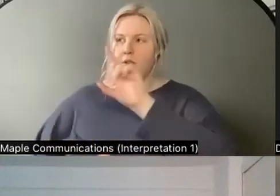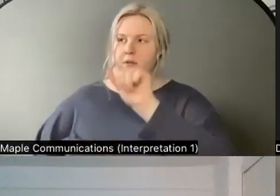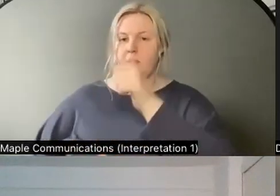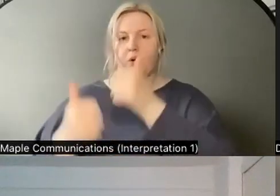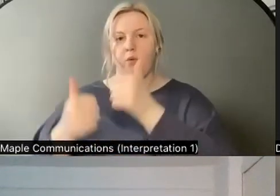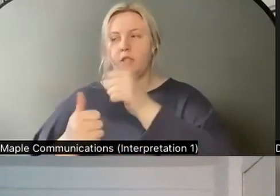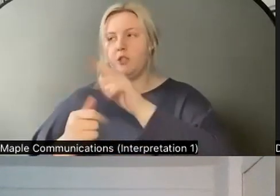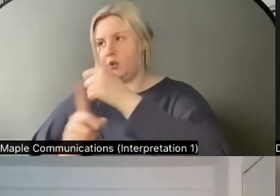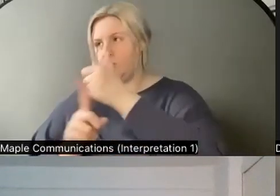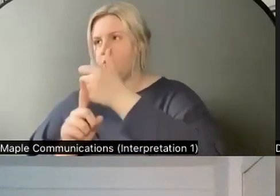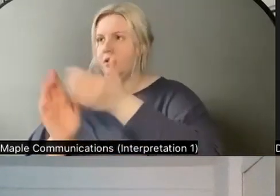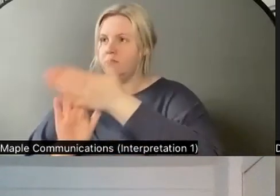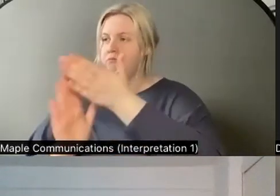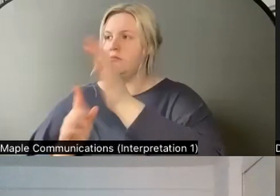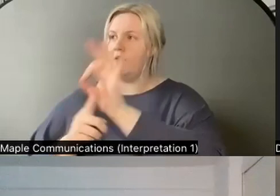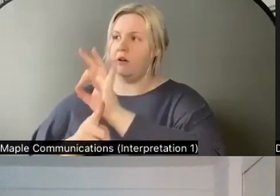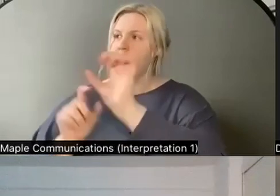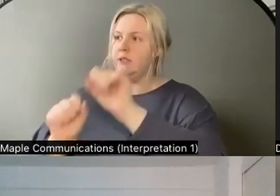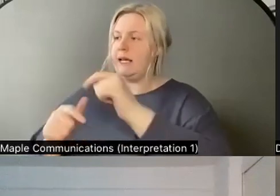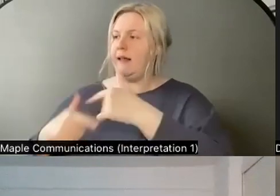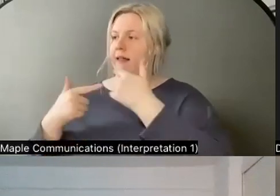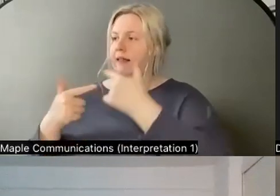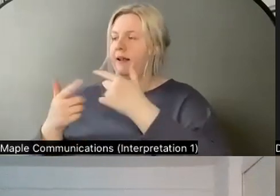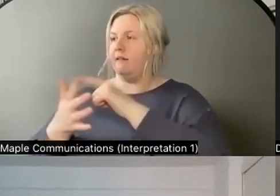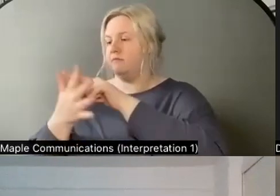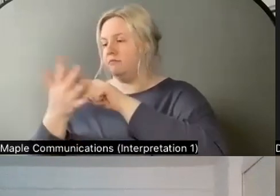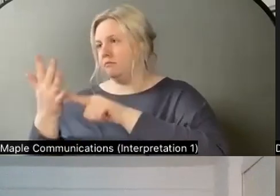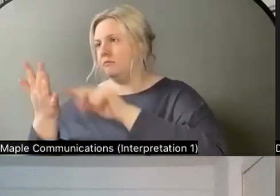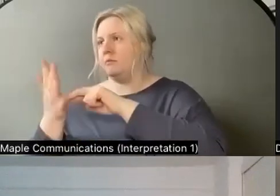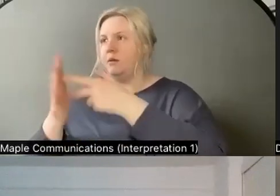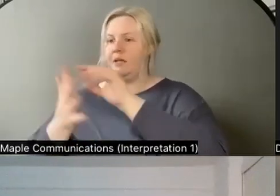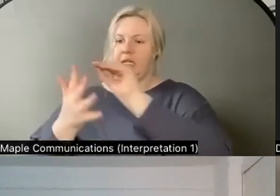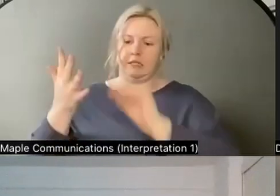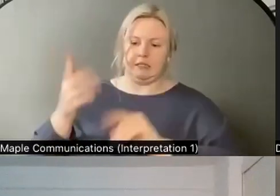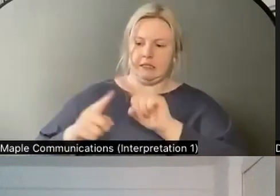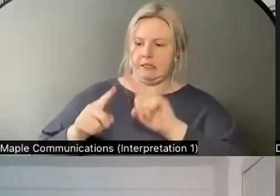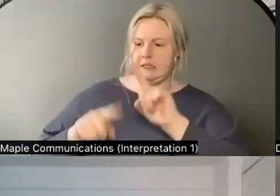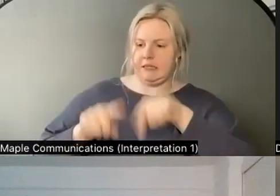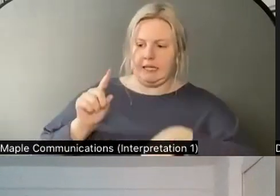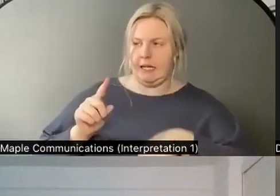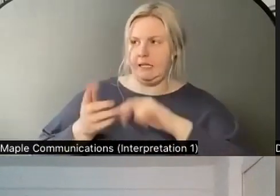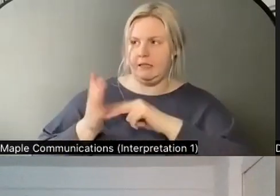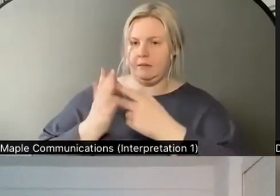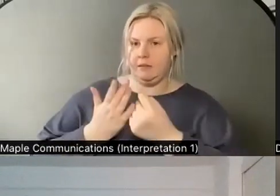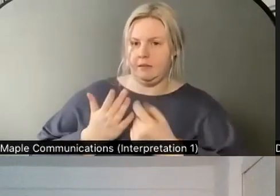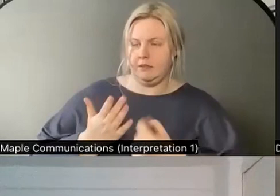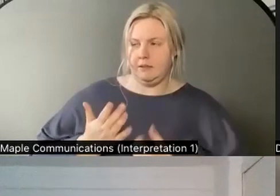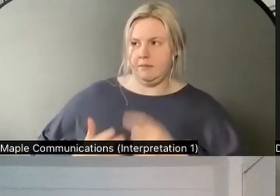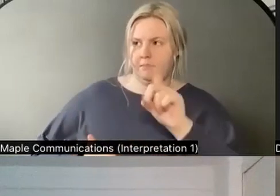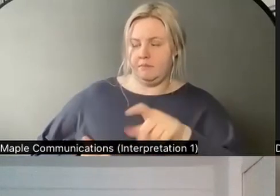are the folks that we can live with. These are the folks that we have to get rid of. But yeah, I think I'll leave it off at